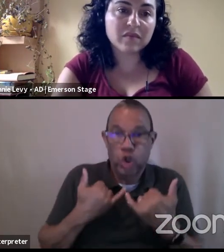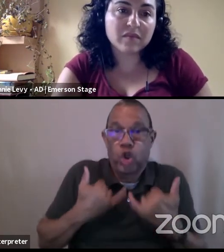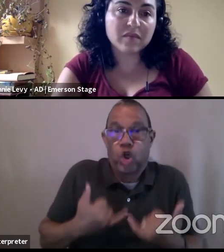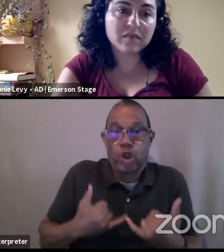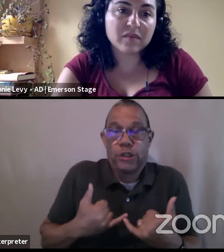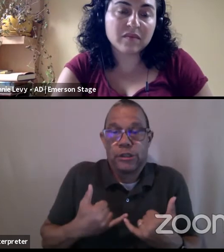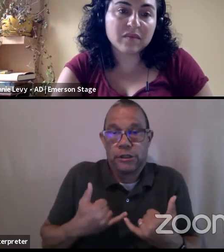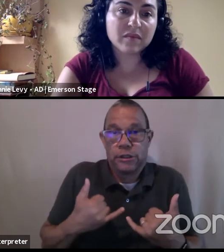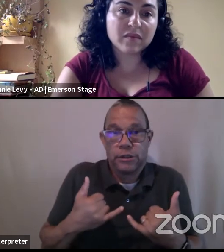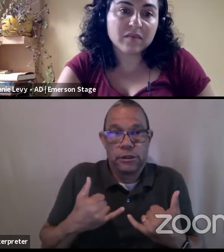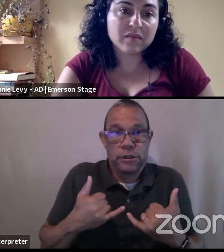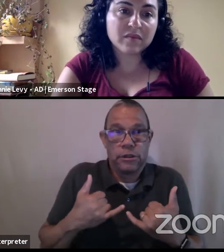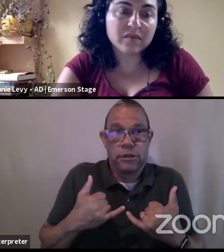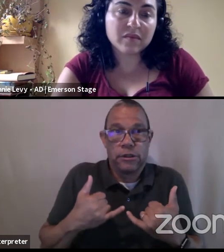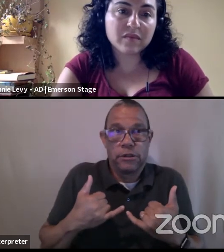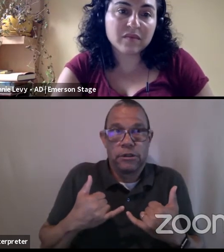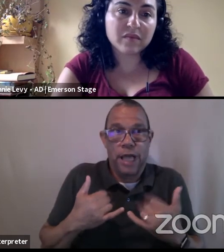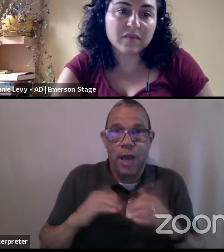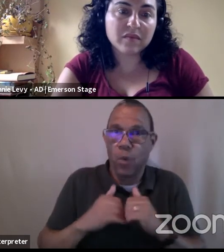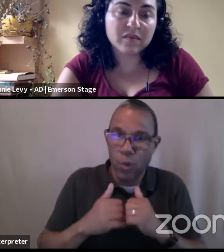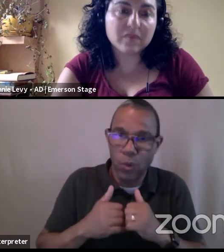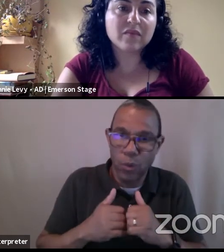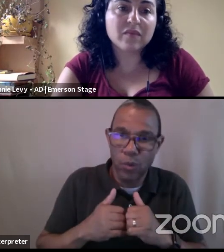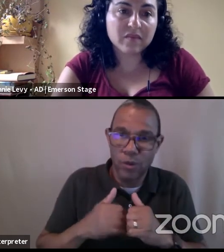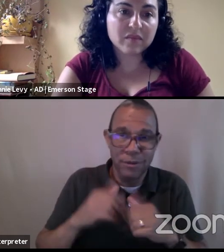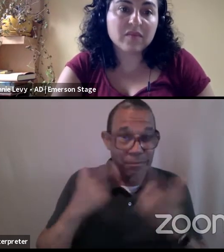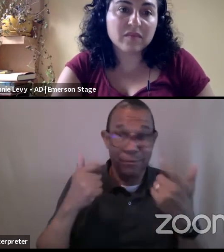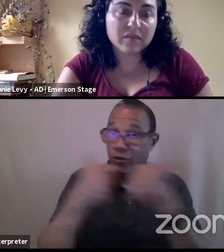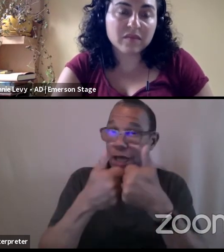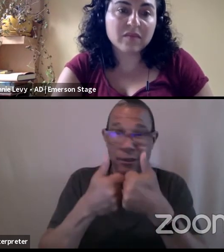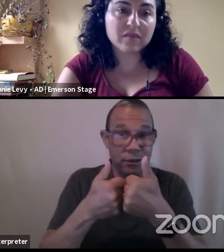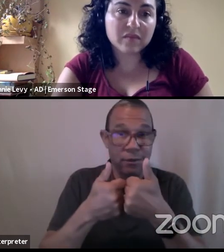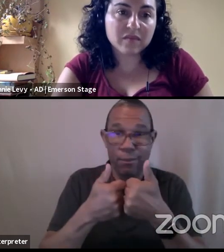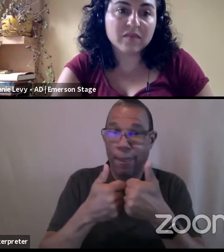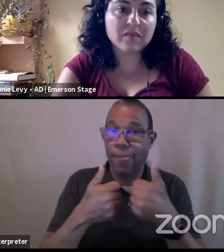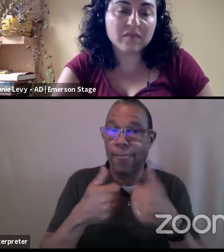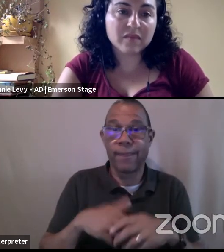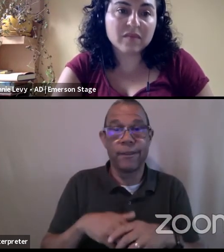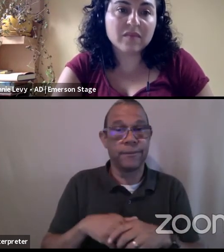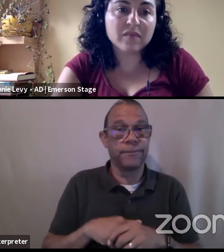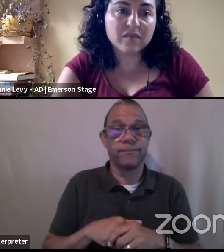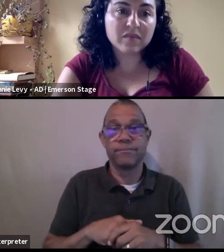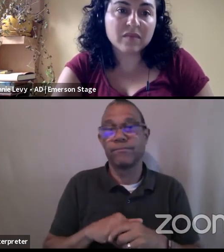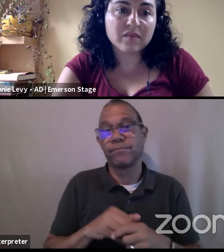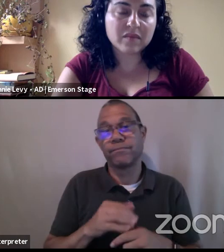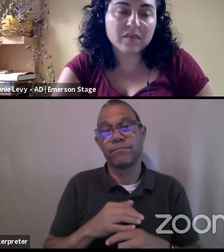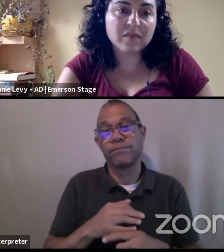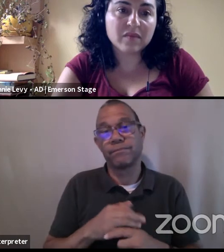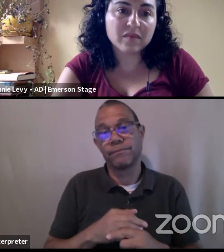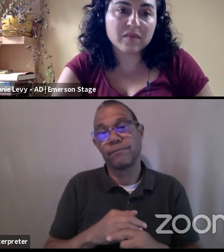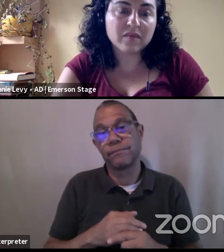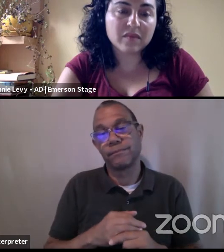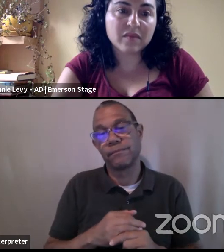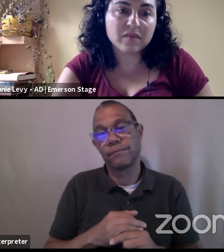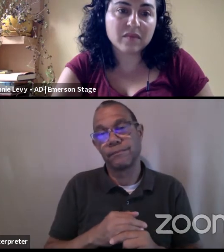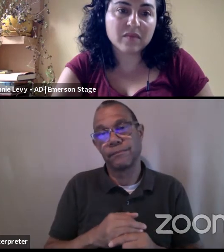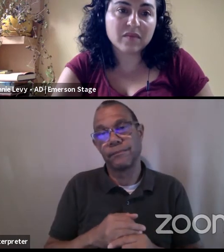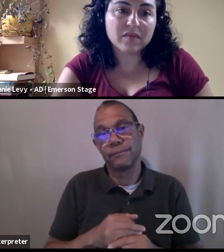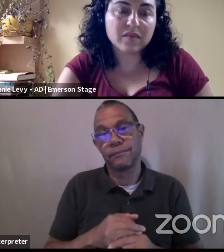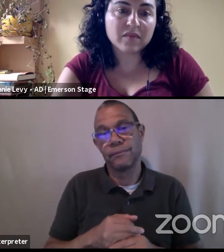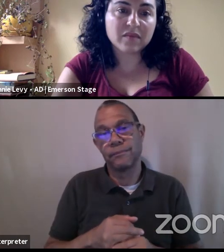and that's a big challenge for any of us. It's not that I'm speaking right now. Uh, uh, it would